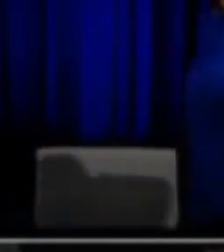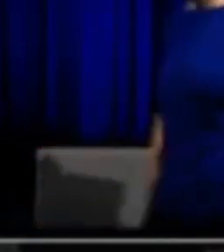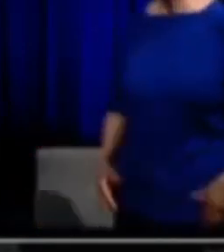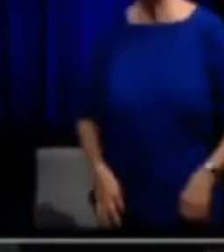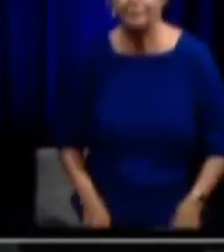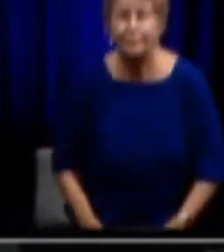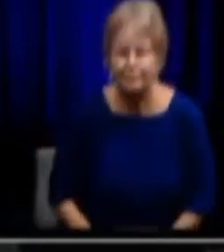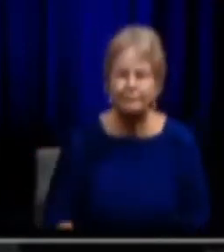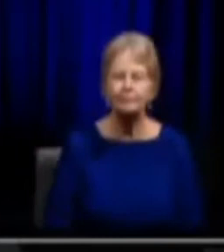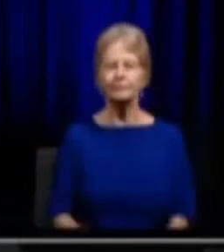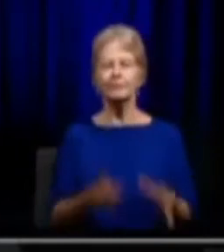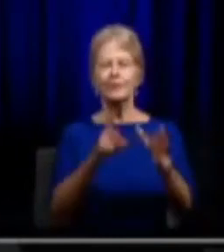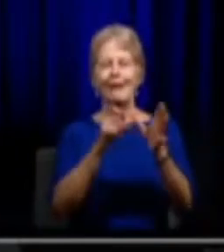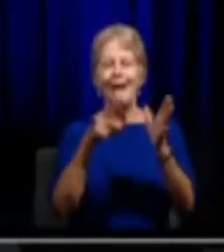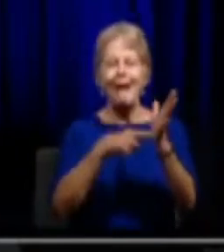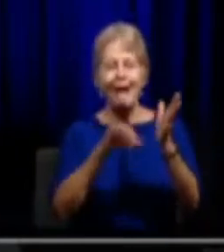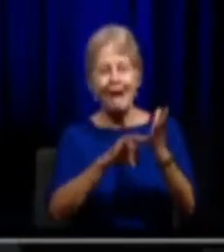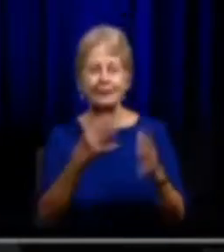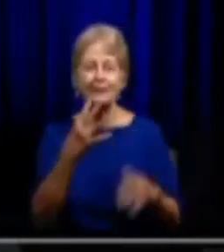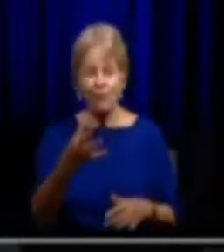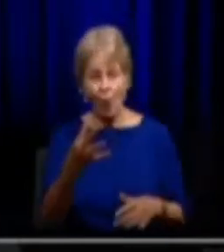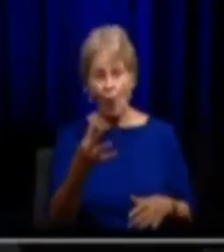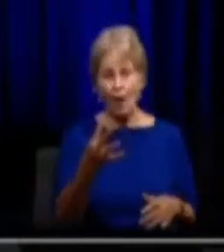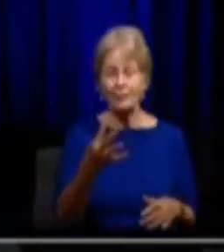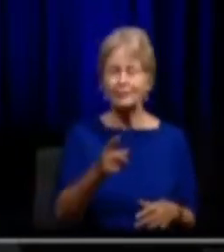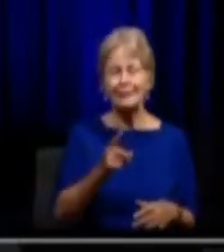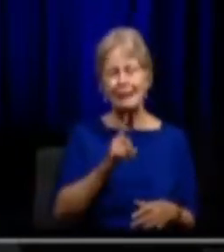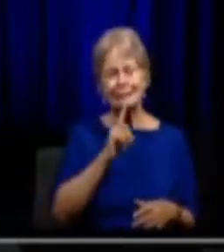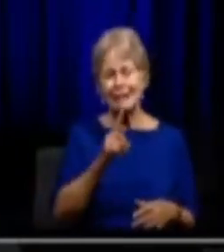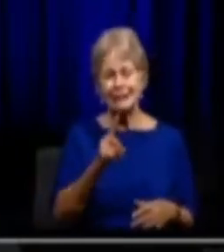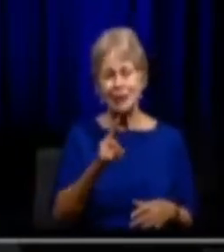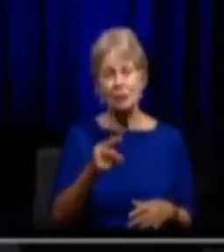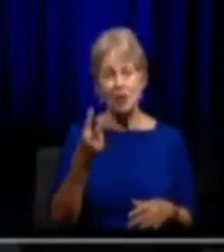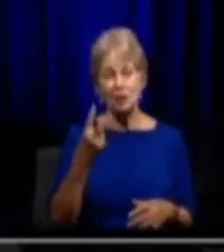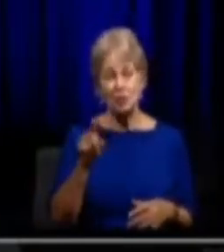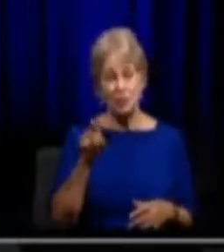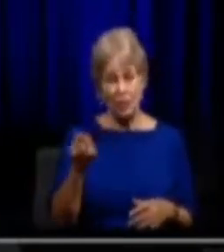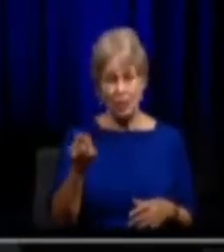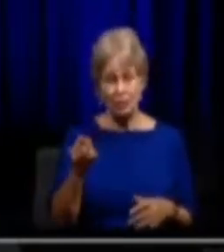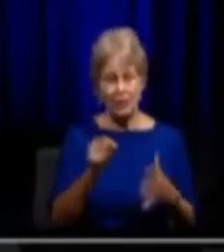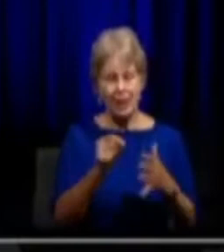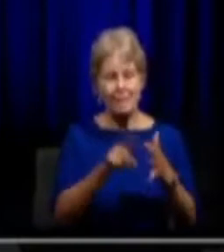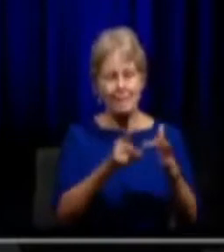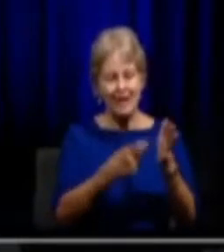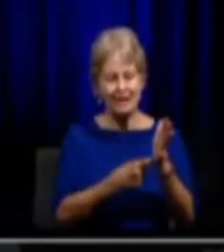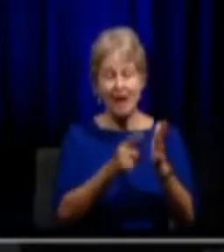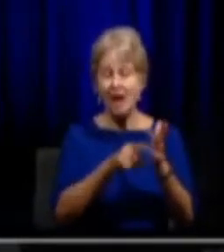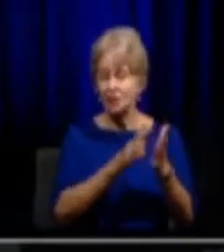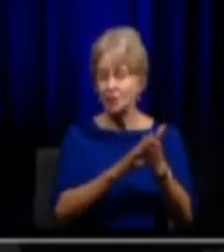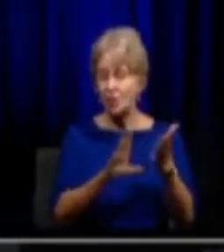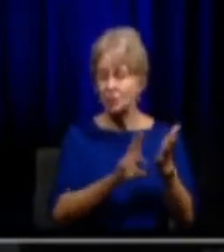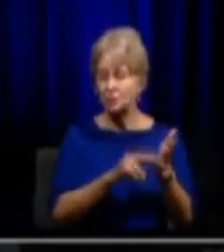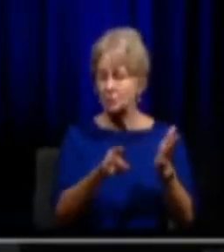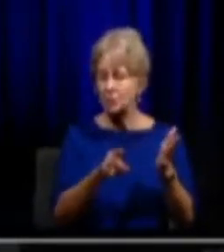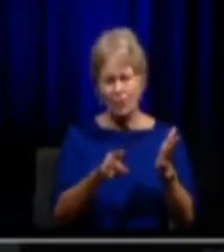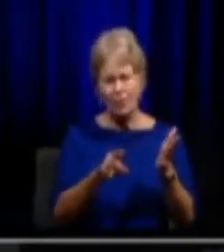described as unschooled, ordinary men. And all three of them had pretty hot tempers at times. Peter, you'll know,